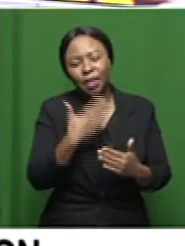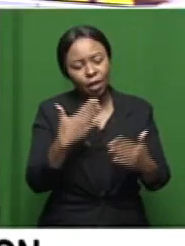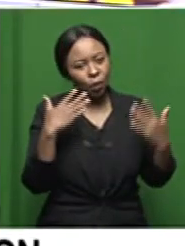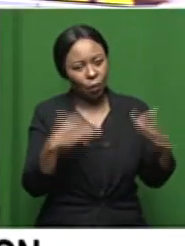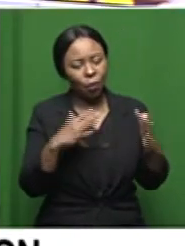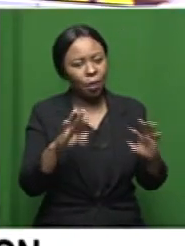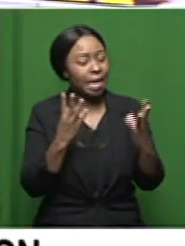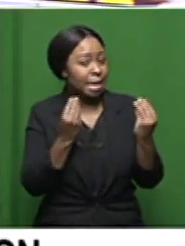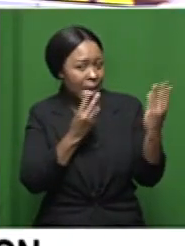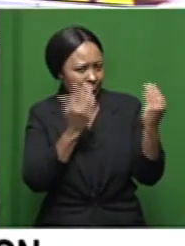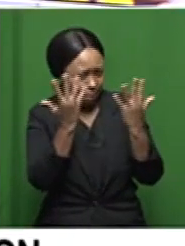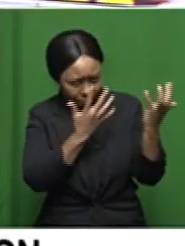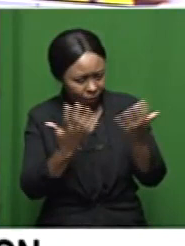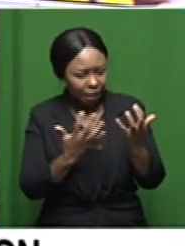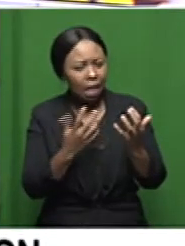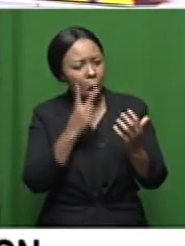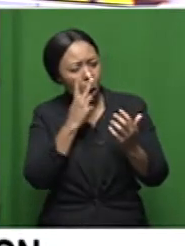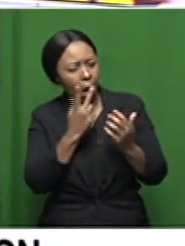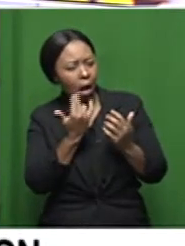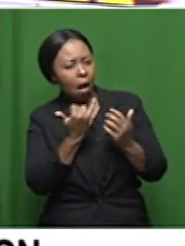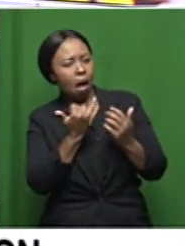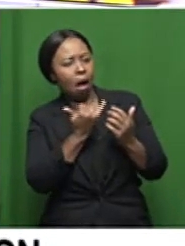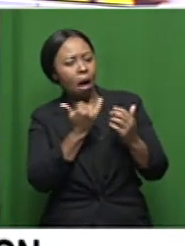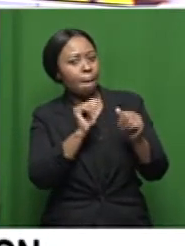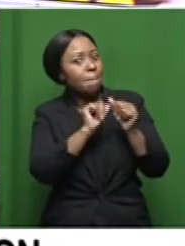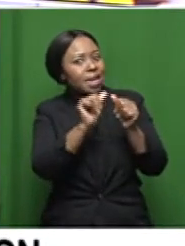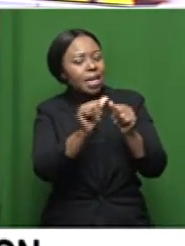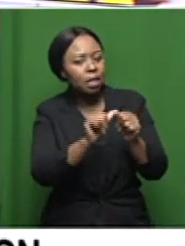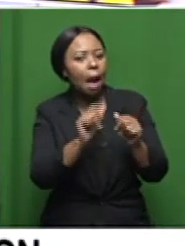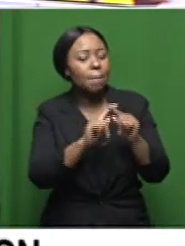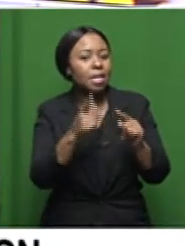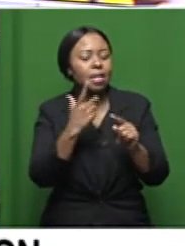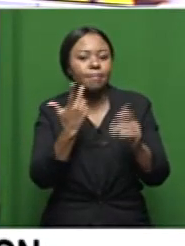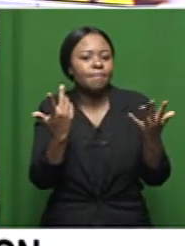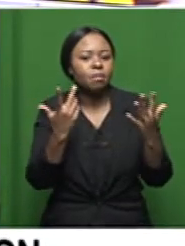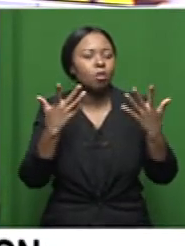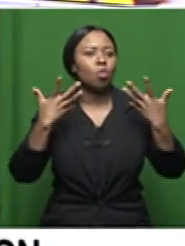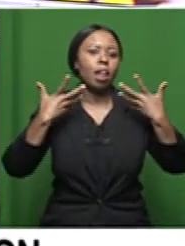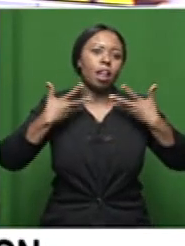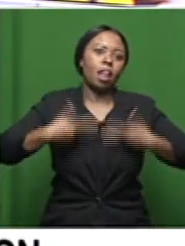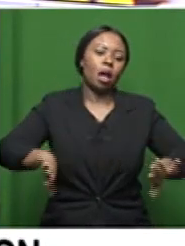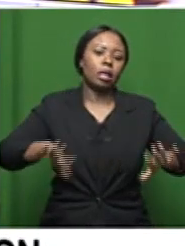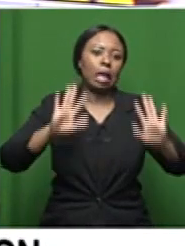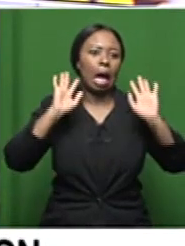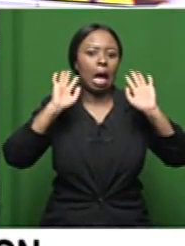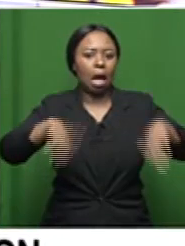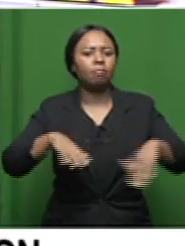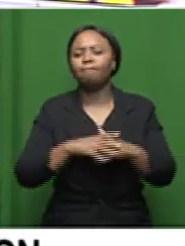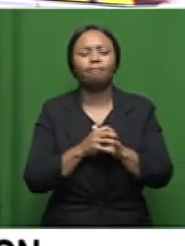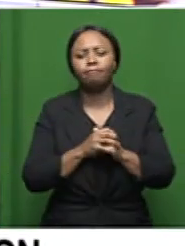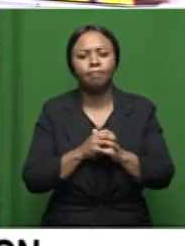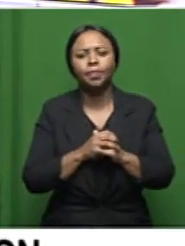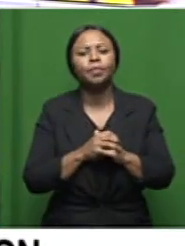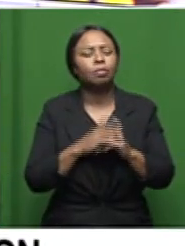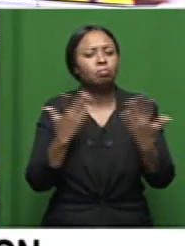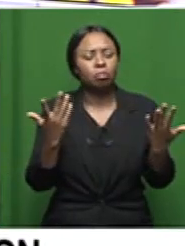numbers. It does look like things are looking a little bit better, but that does not give us any excuses to relax and take things easy. Still talking COVID-19, and of